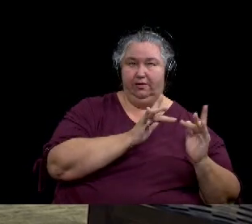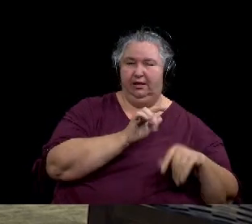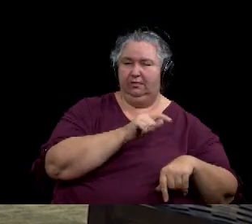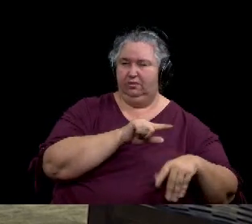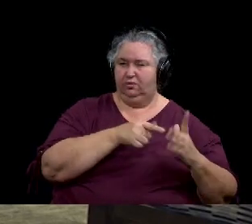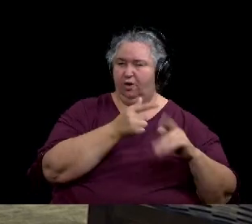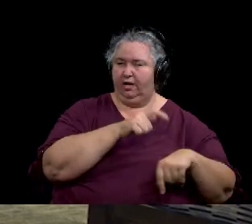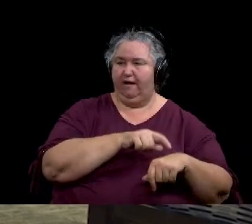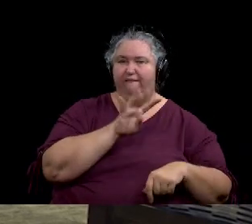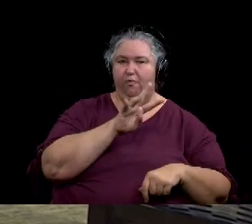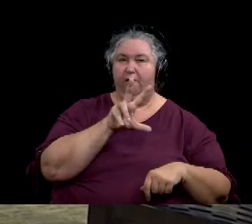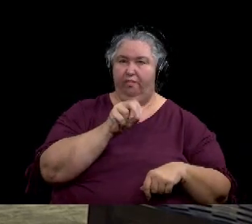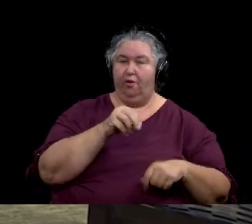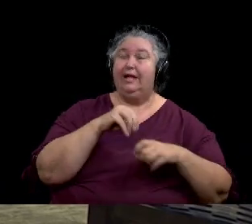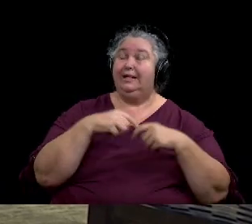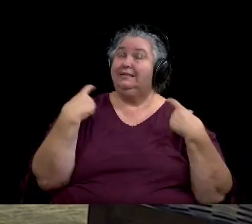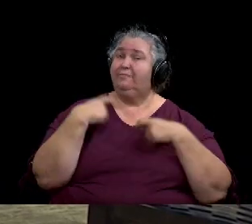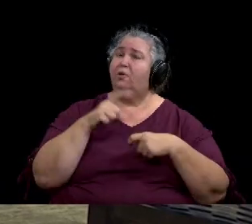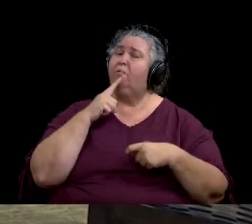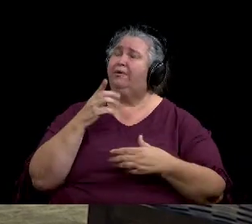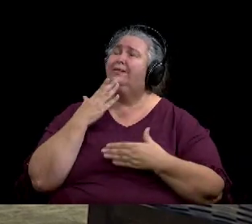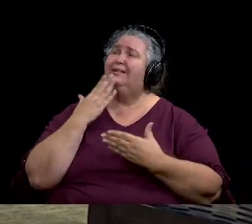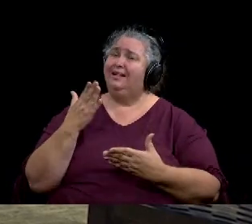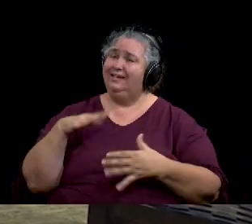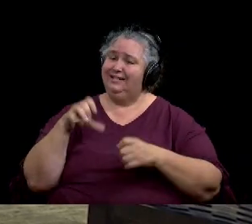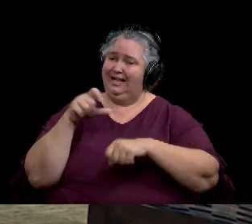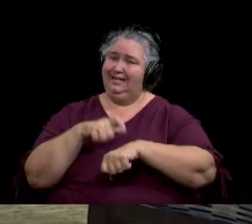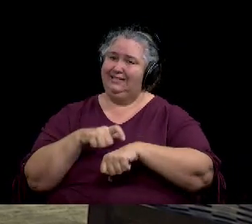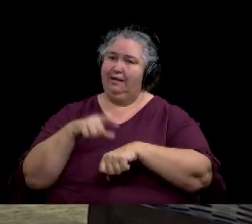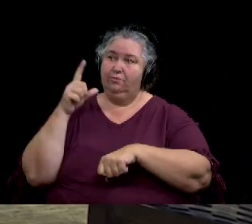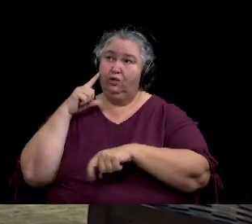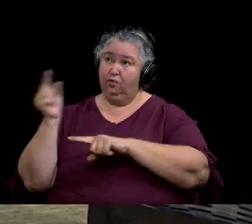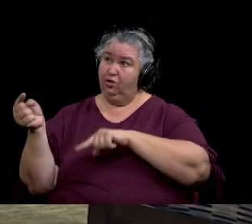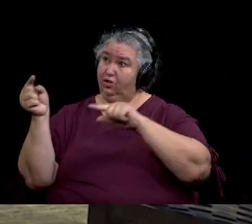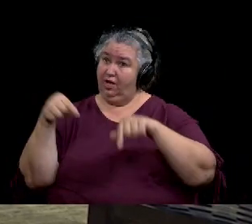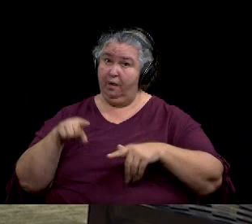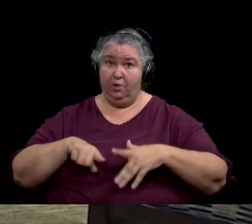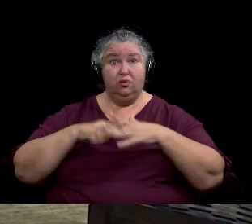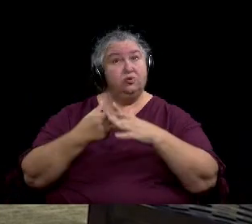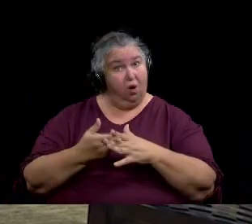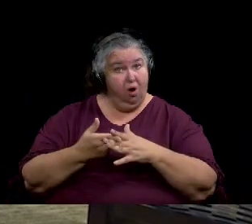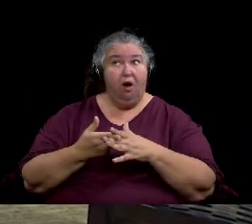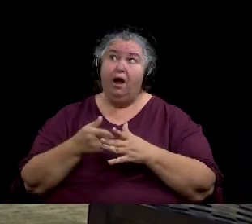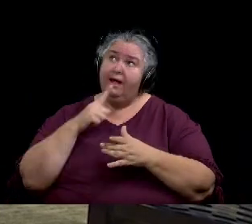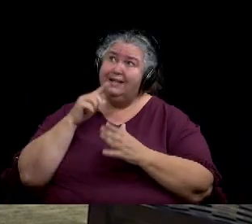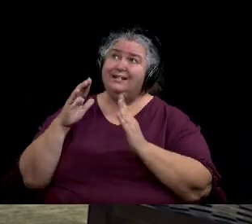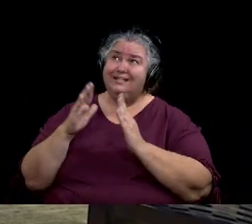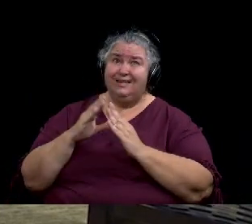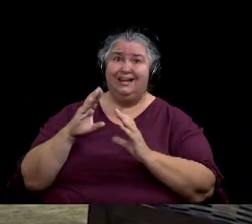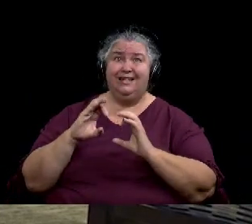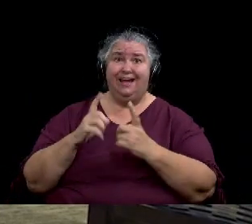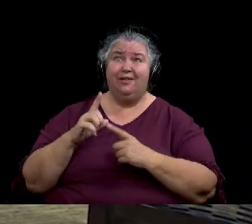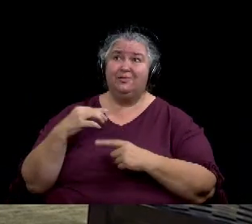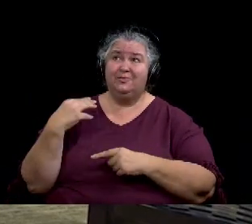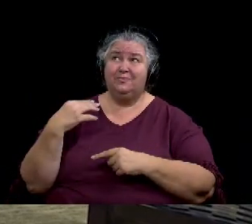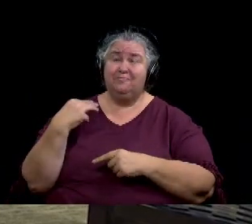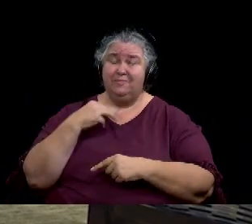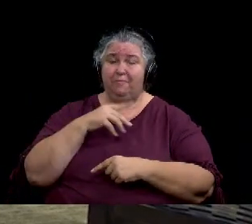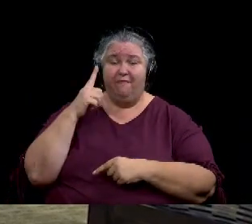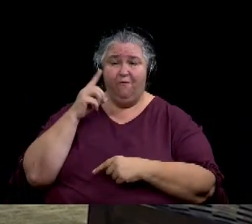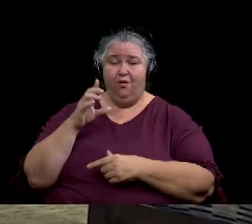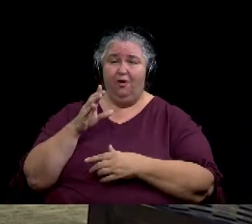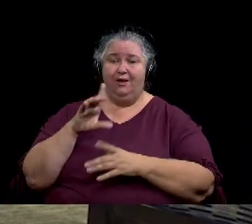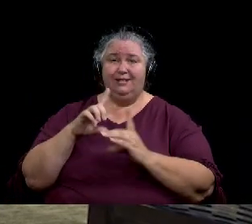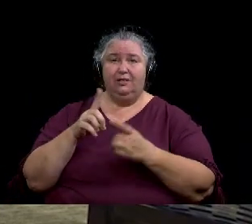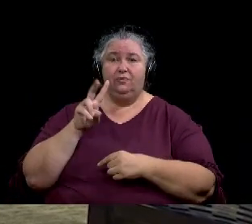and it'll be in Spanish. And always so gracious to take time out to be a part of this to start off with is our City Council member for District 2, Hector Sabito, to